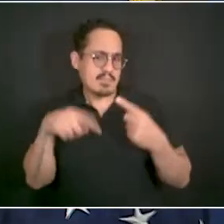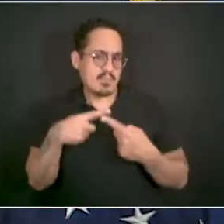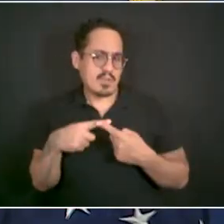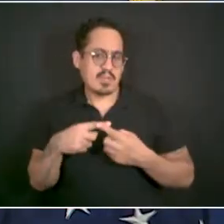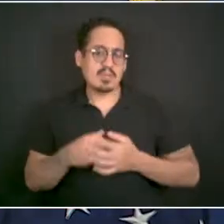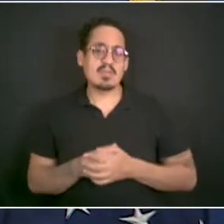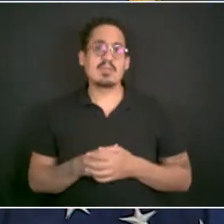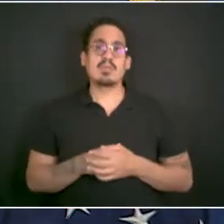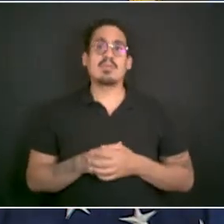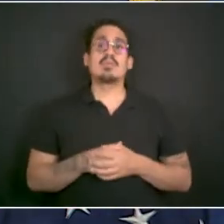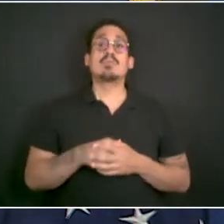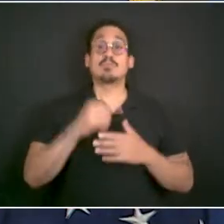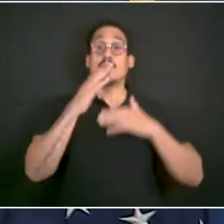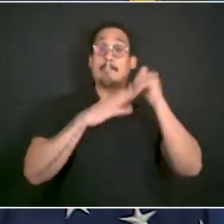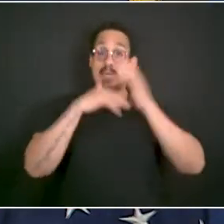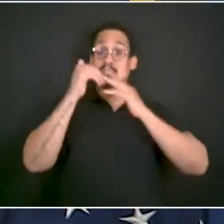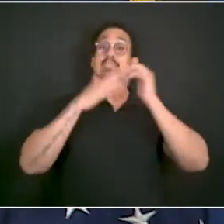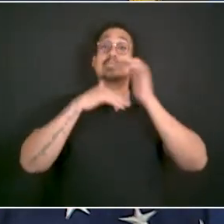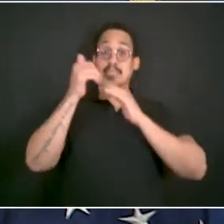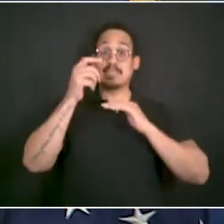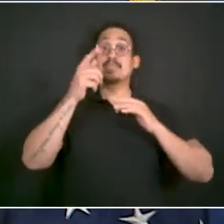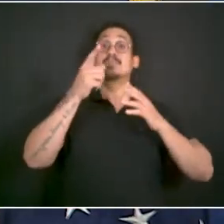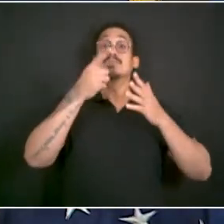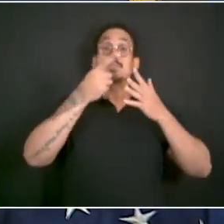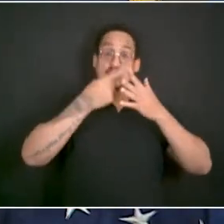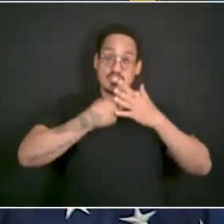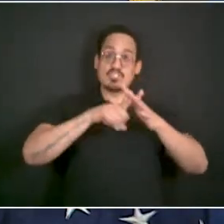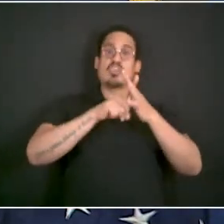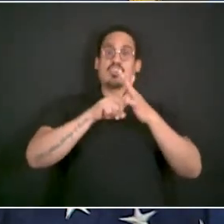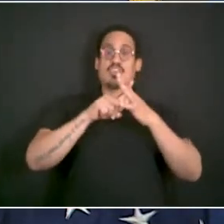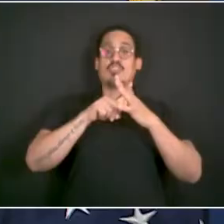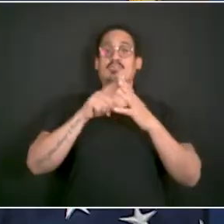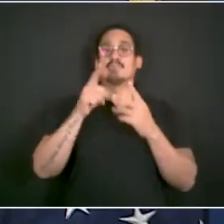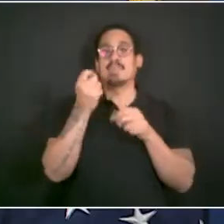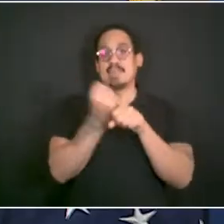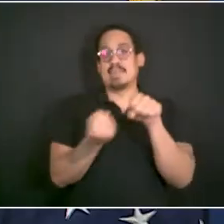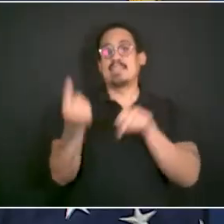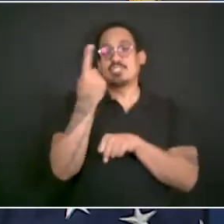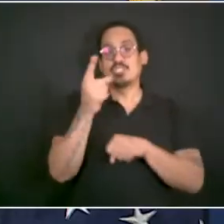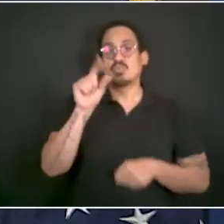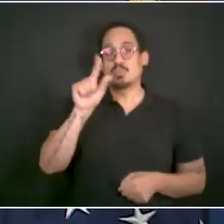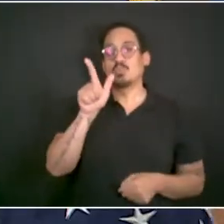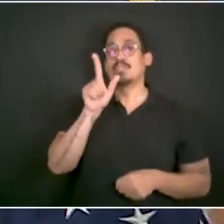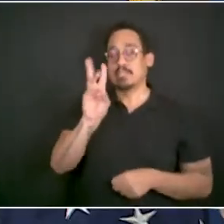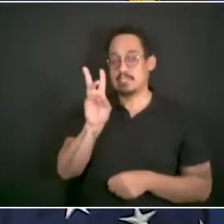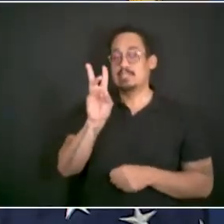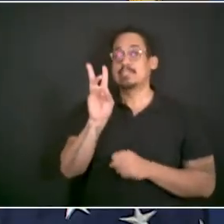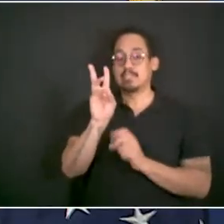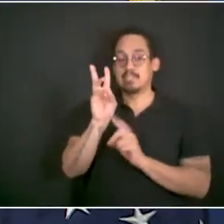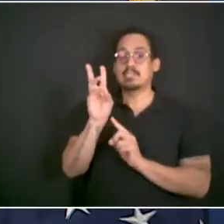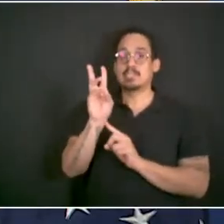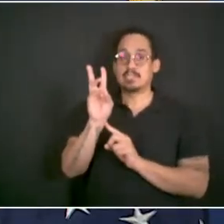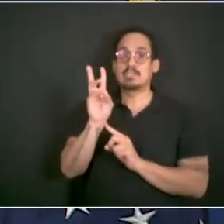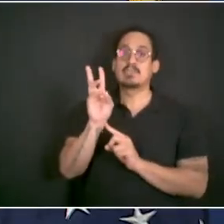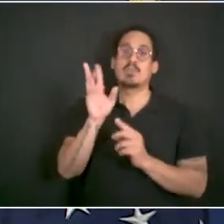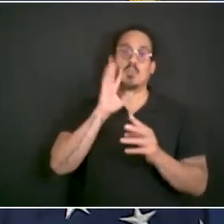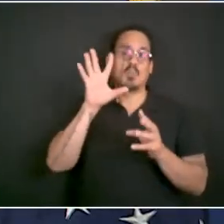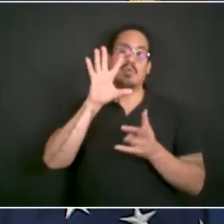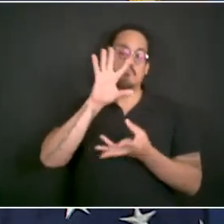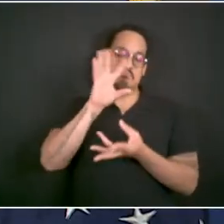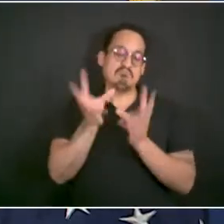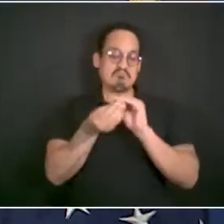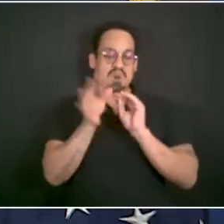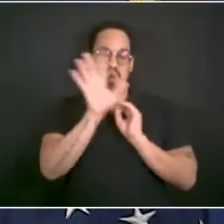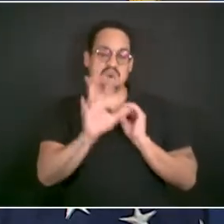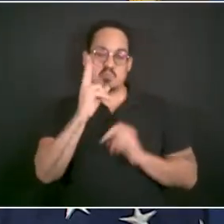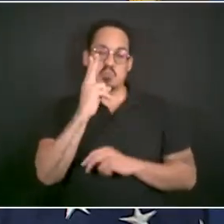of FY26. So think within the first few months of the new fiscal year. And it's projected to take approximately 2 years to complete. It's an expedited